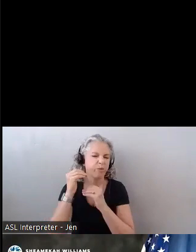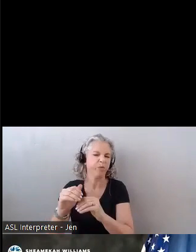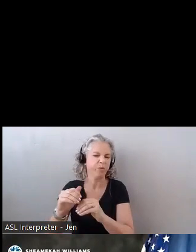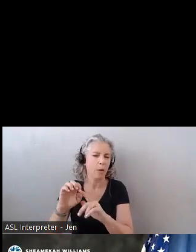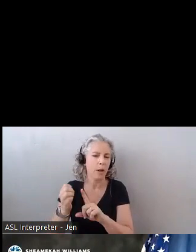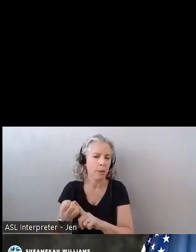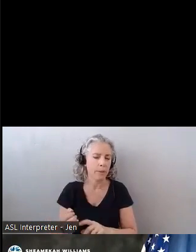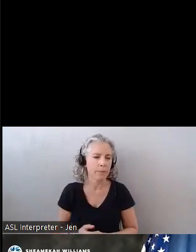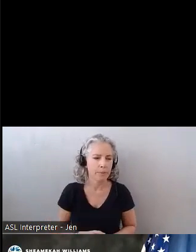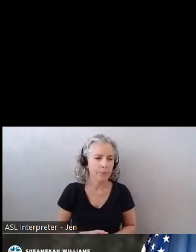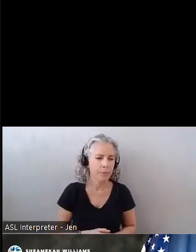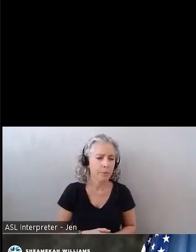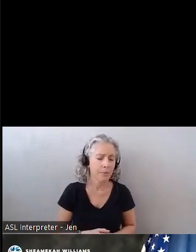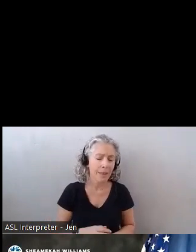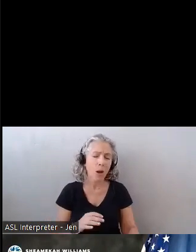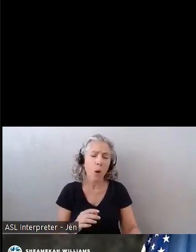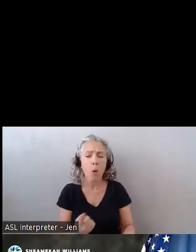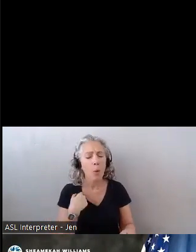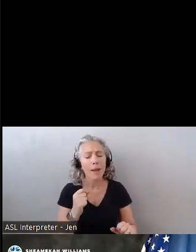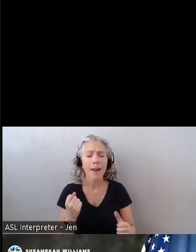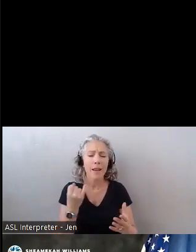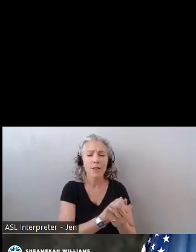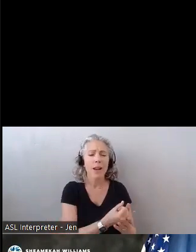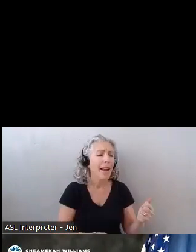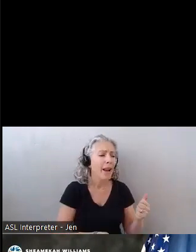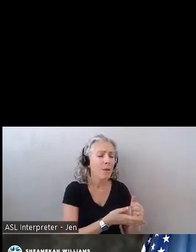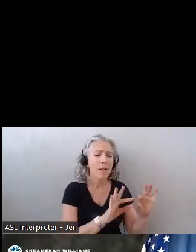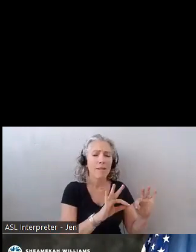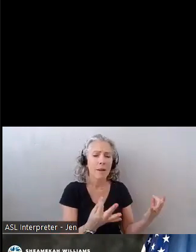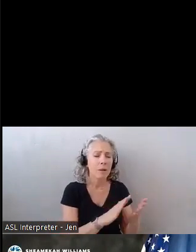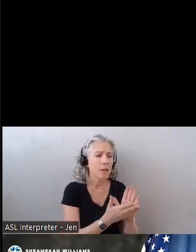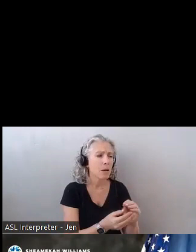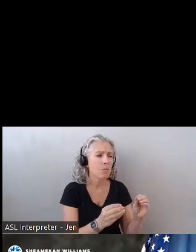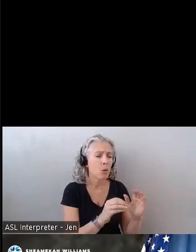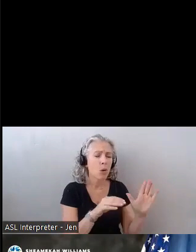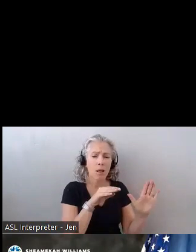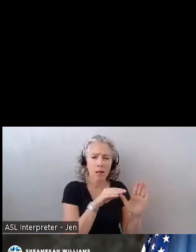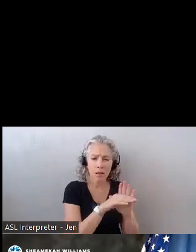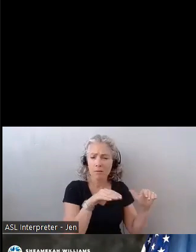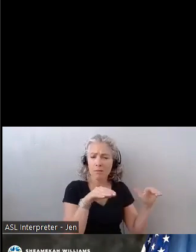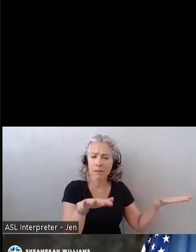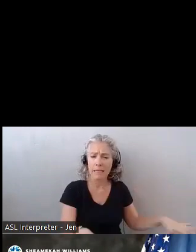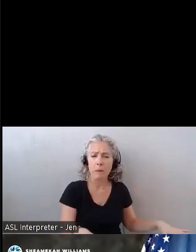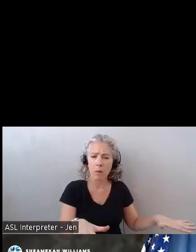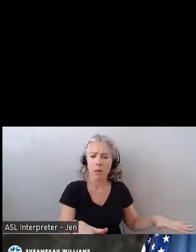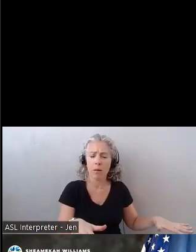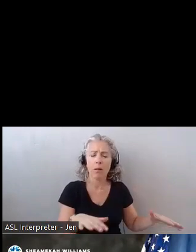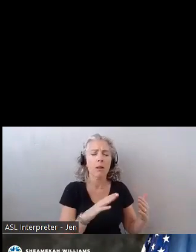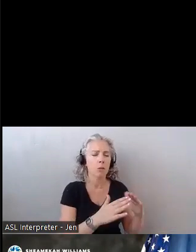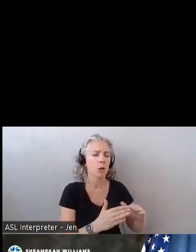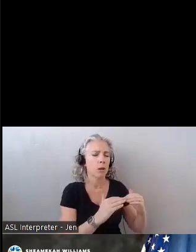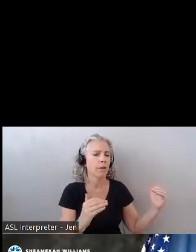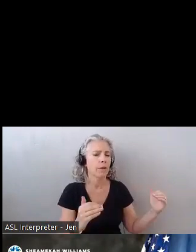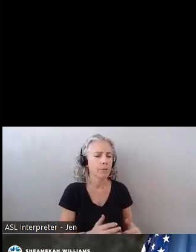a point where we can intervene and really stabilize at the local or community level. And then also ensuring the connection to the